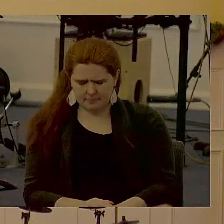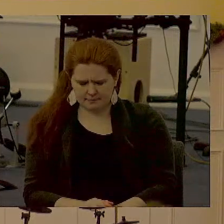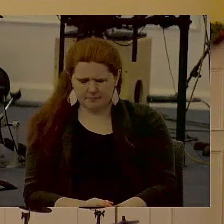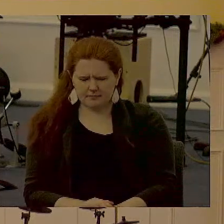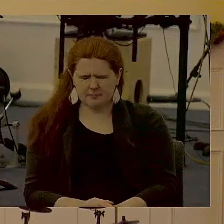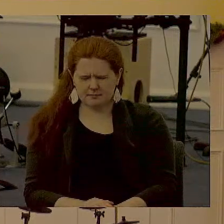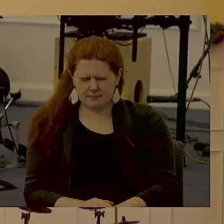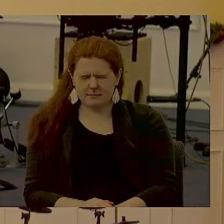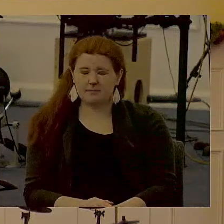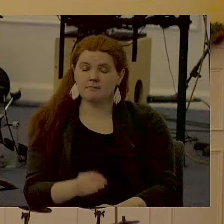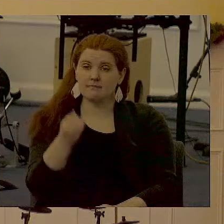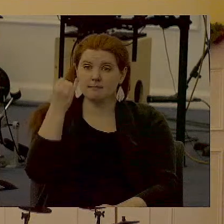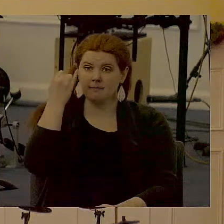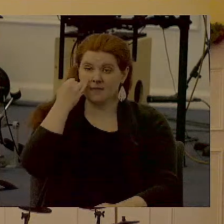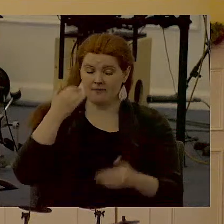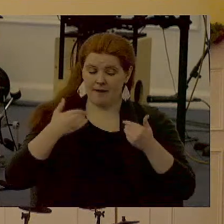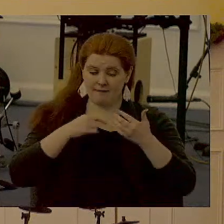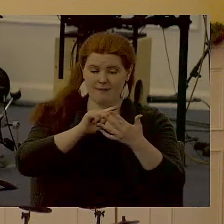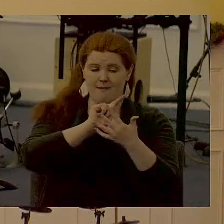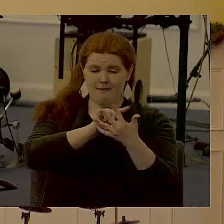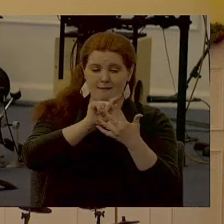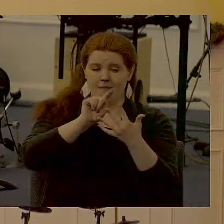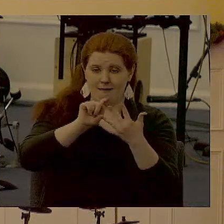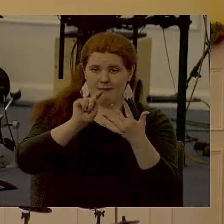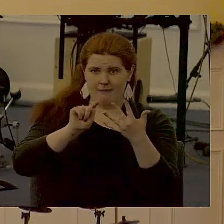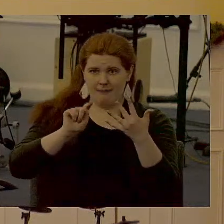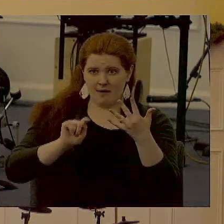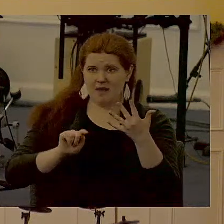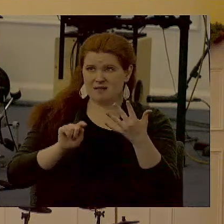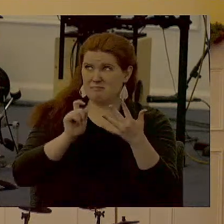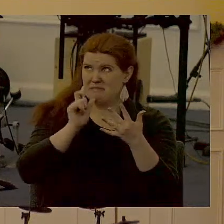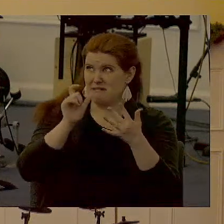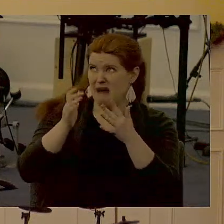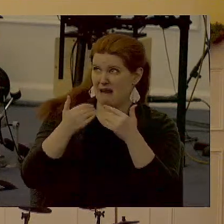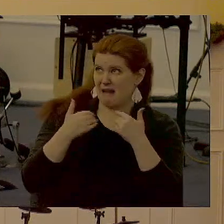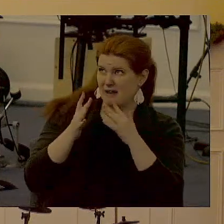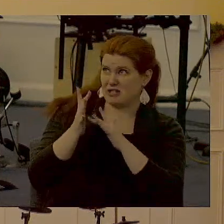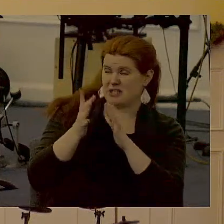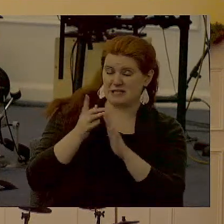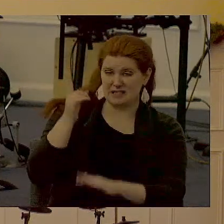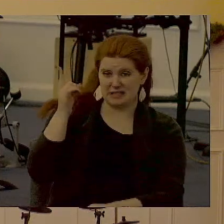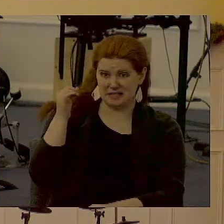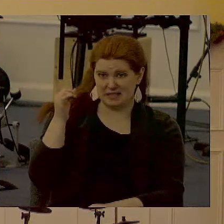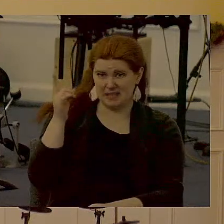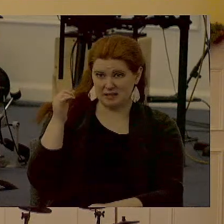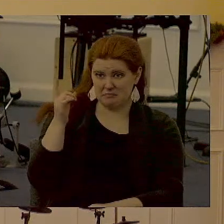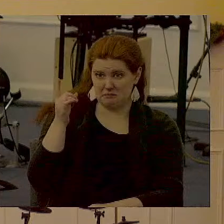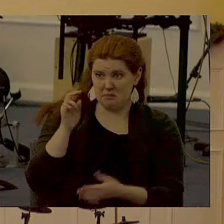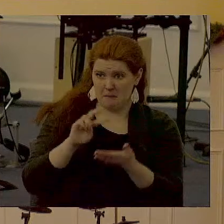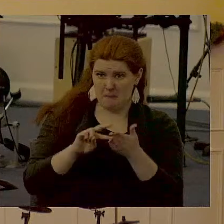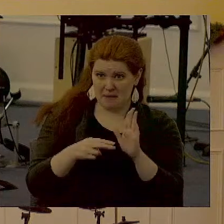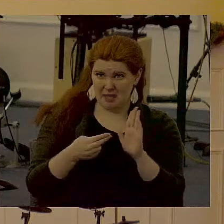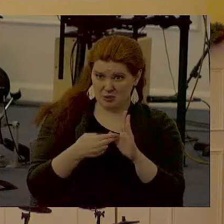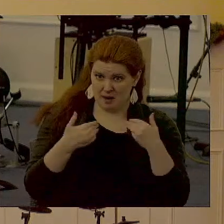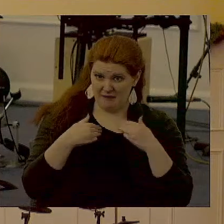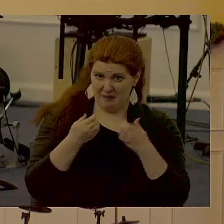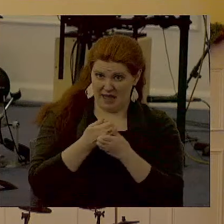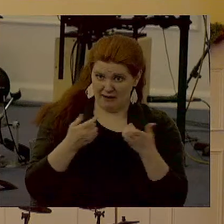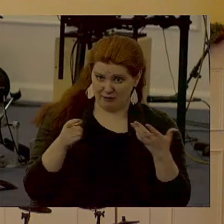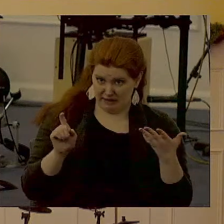if you had all of those things and you didn't have Jesus, would you have everything that you need?